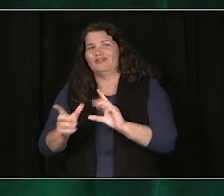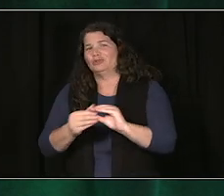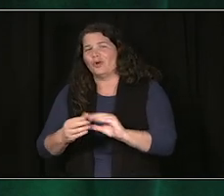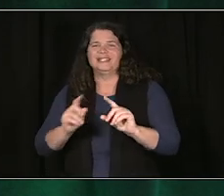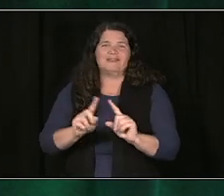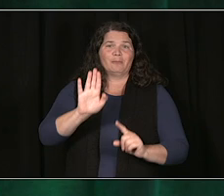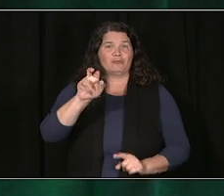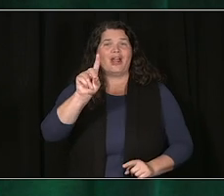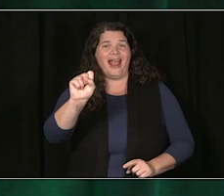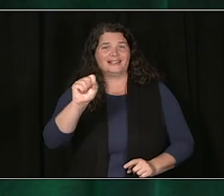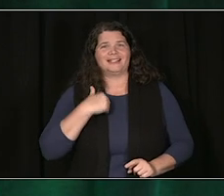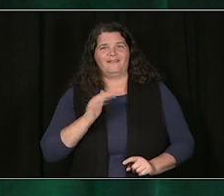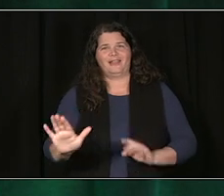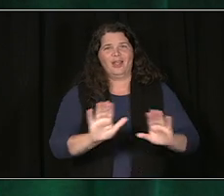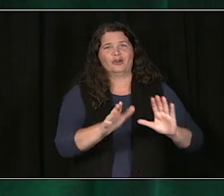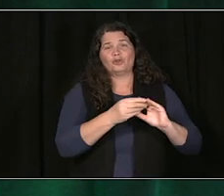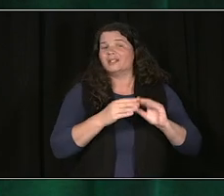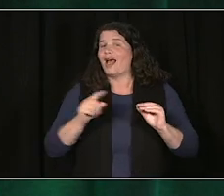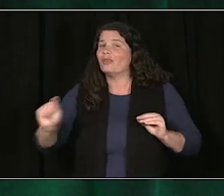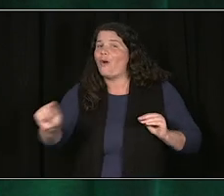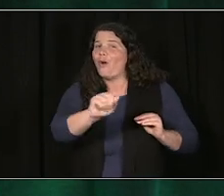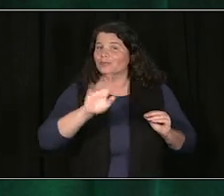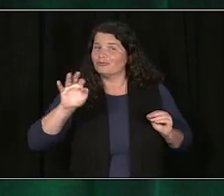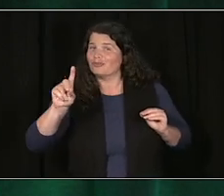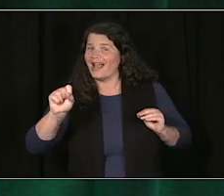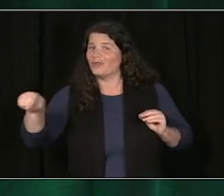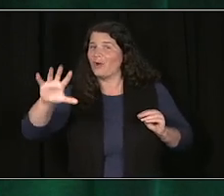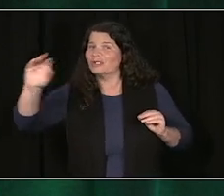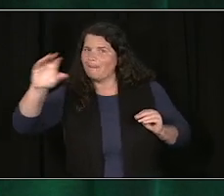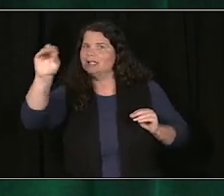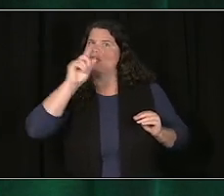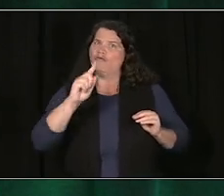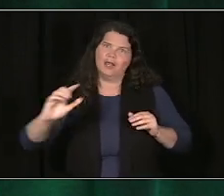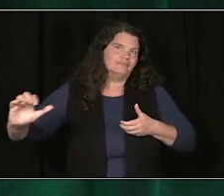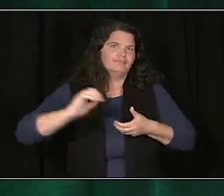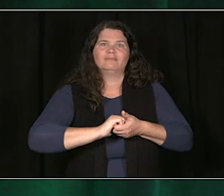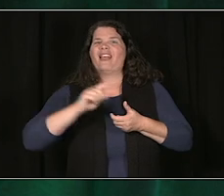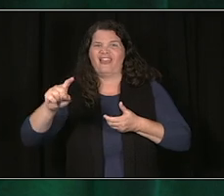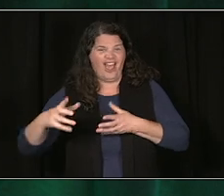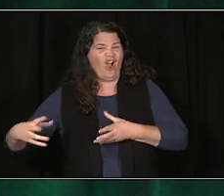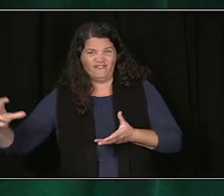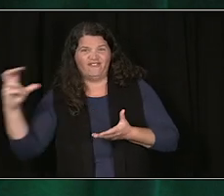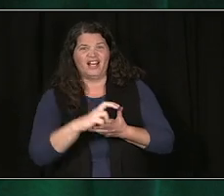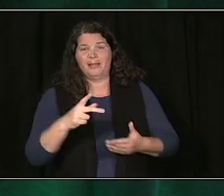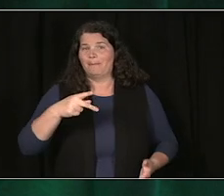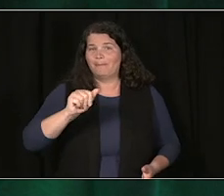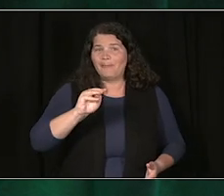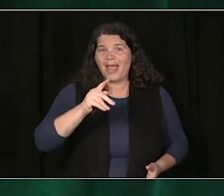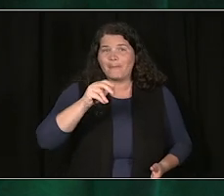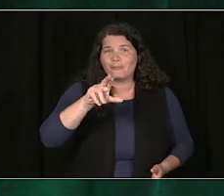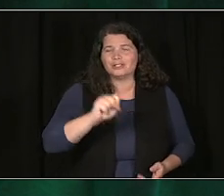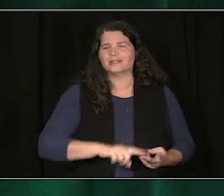and the beauty of it is that the brands really want to be there with us. They're funding these efforts. Pampers, Vicks, all of